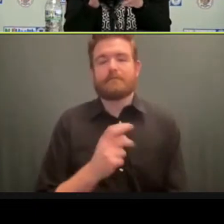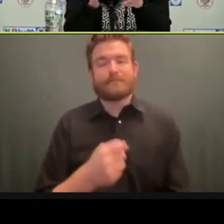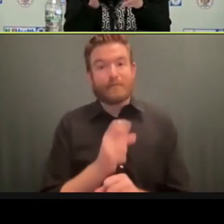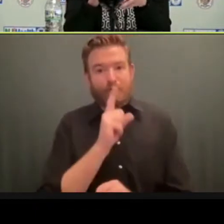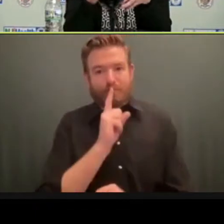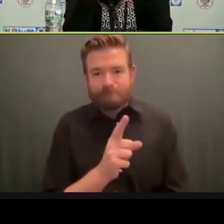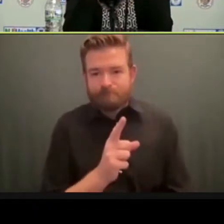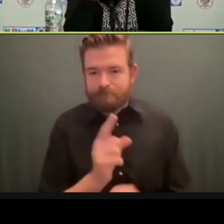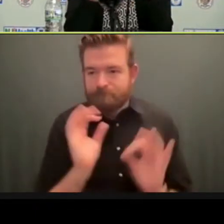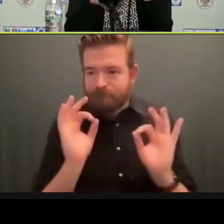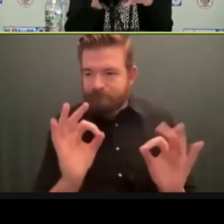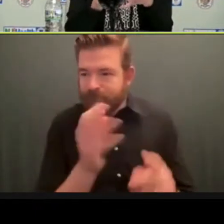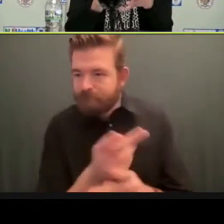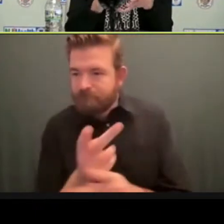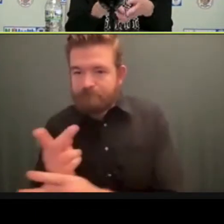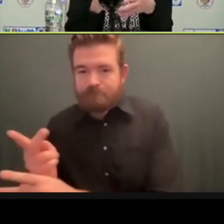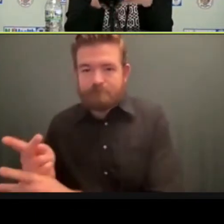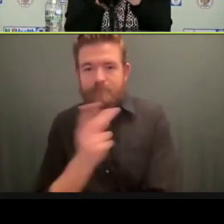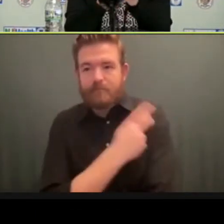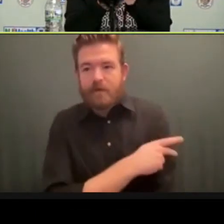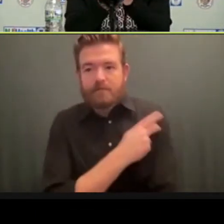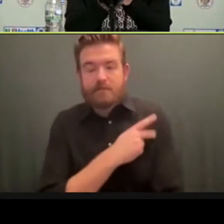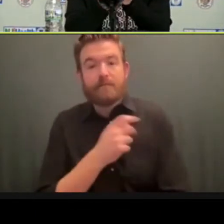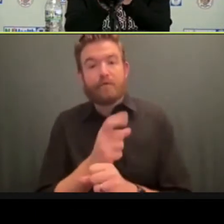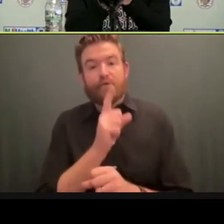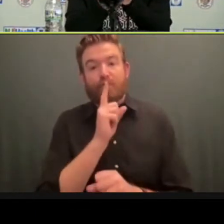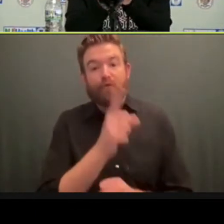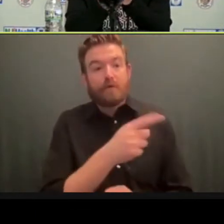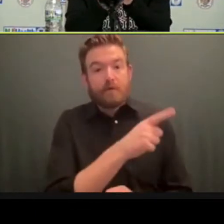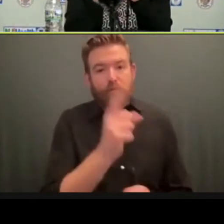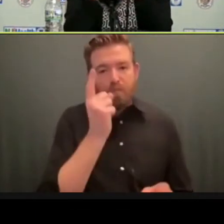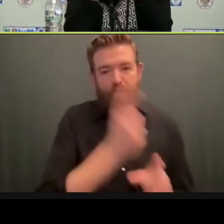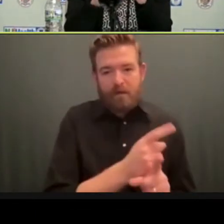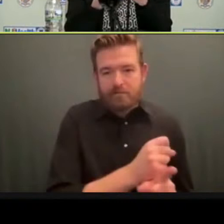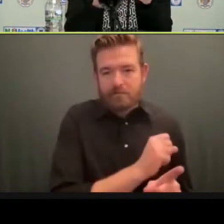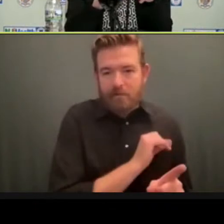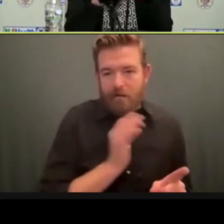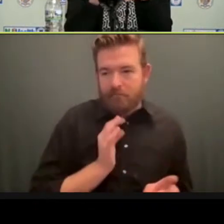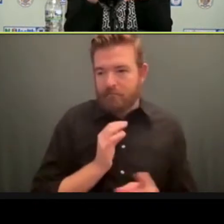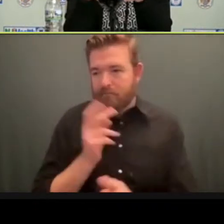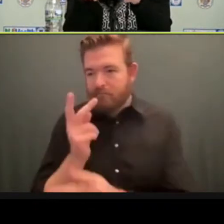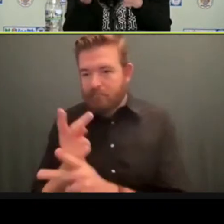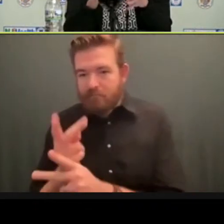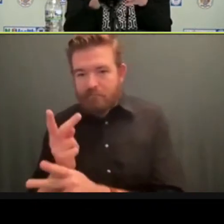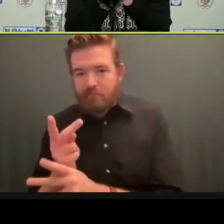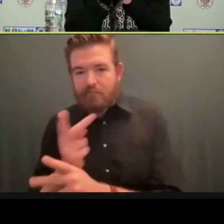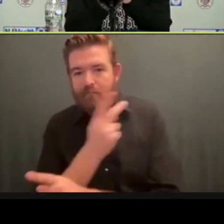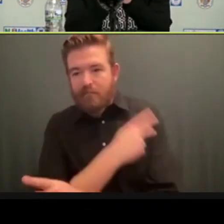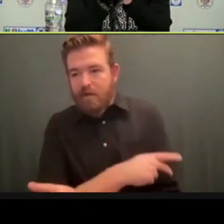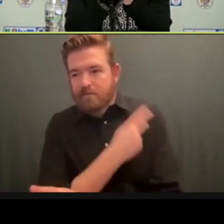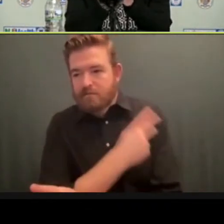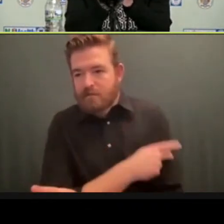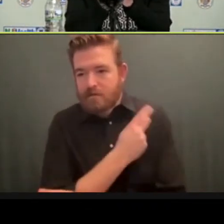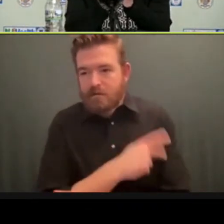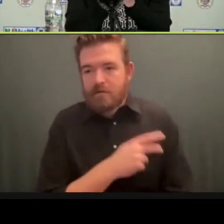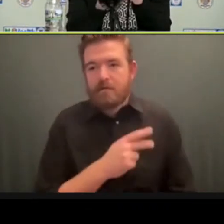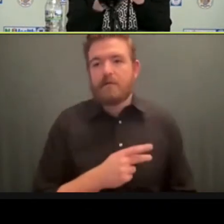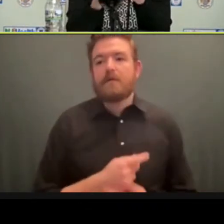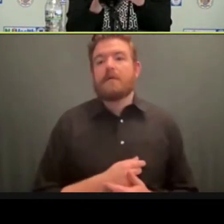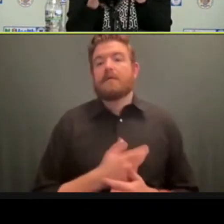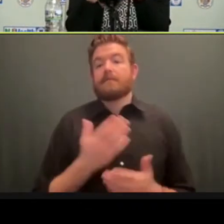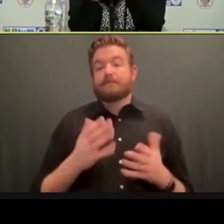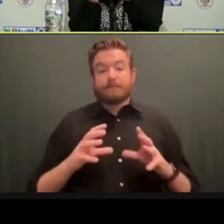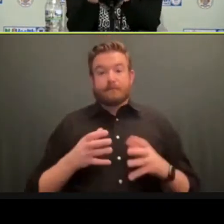skill mix. So you develop teams of specialists who visit patients every day. They round every day,